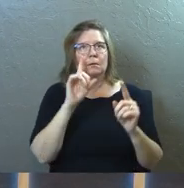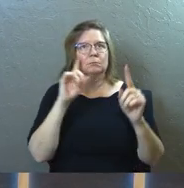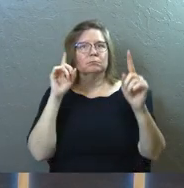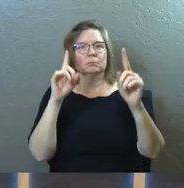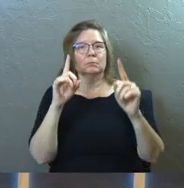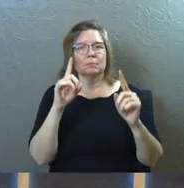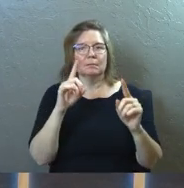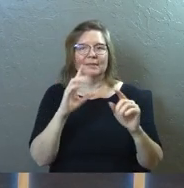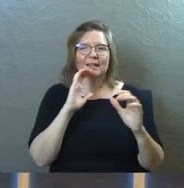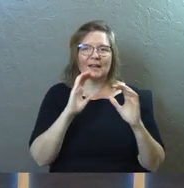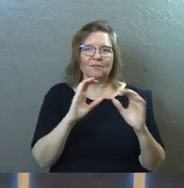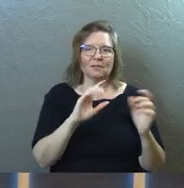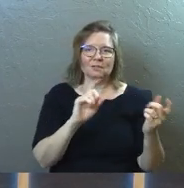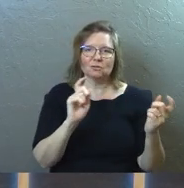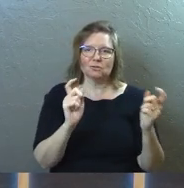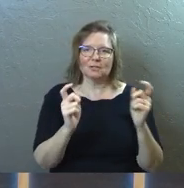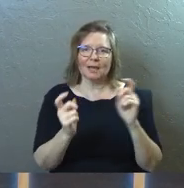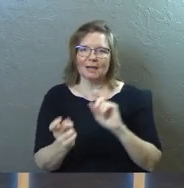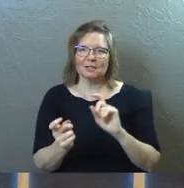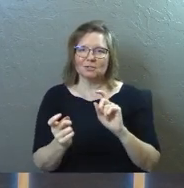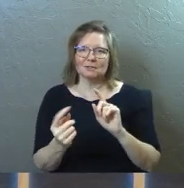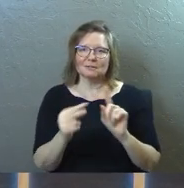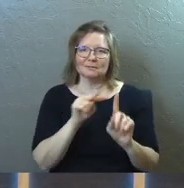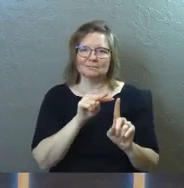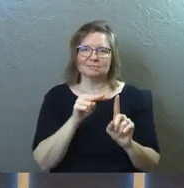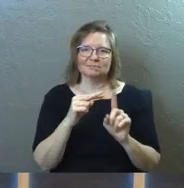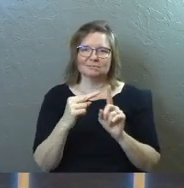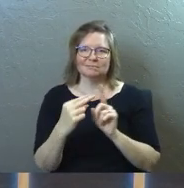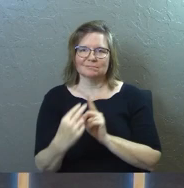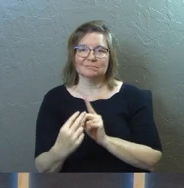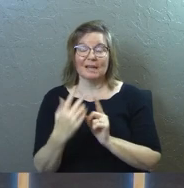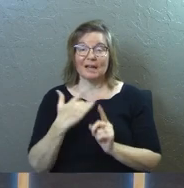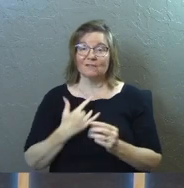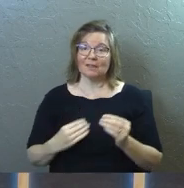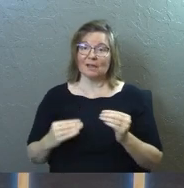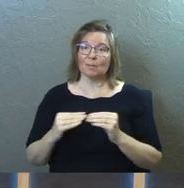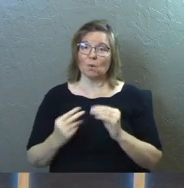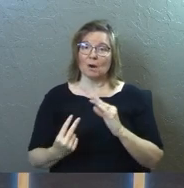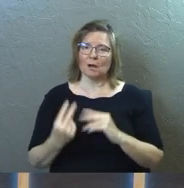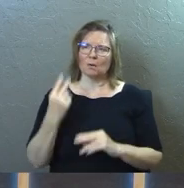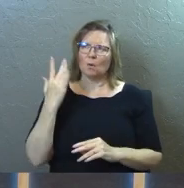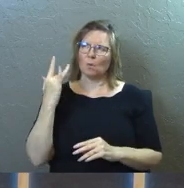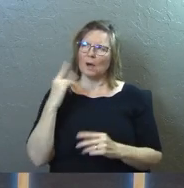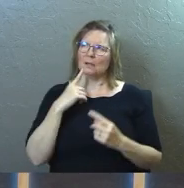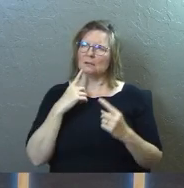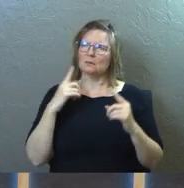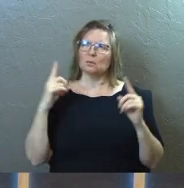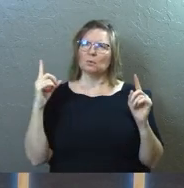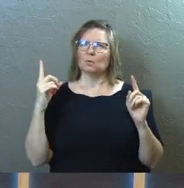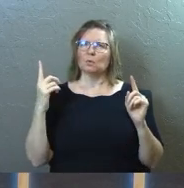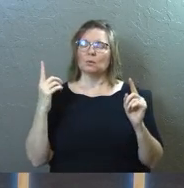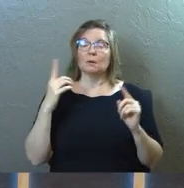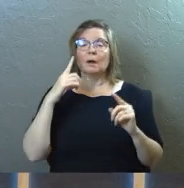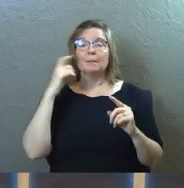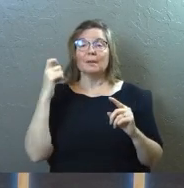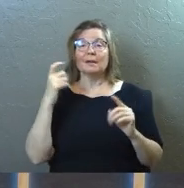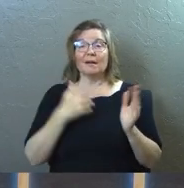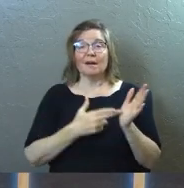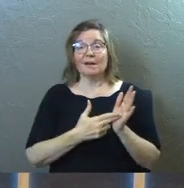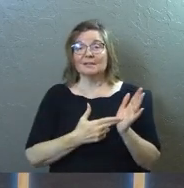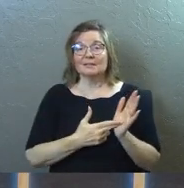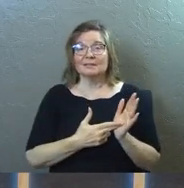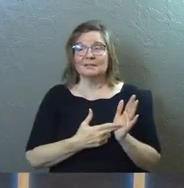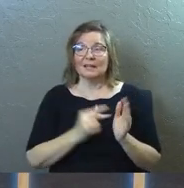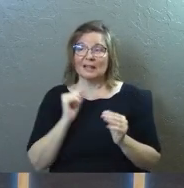the conversation went a whole different way. Yes. And I feel like the more I reflected on why did this go a different way, it's because